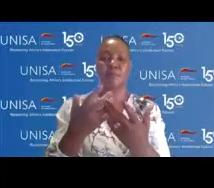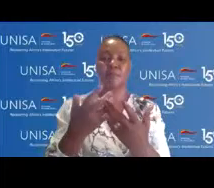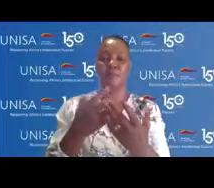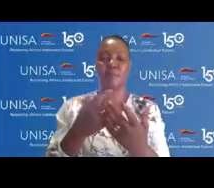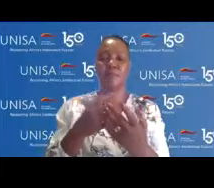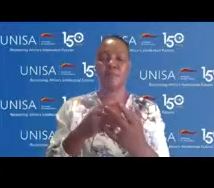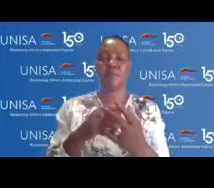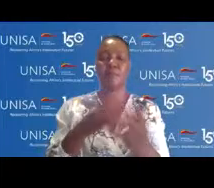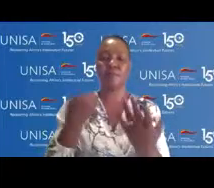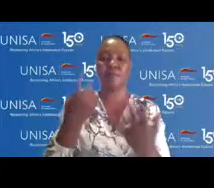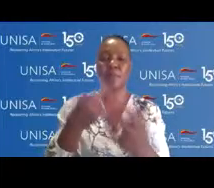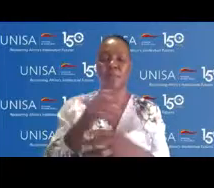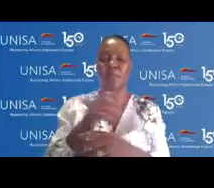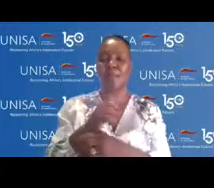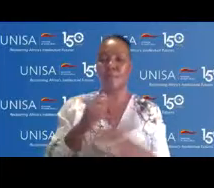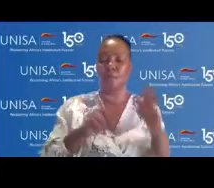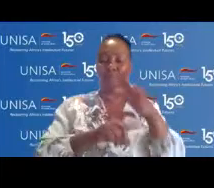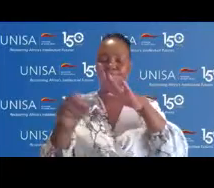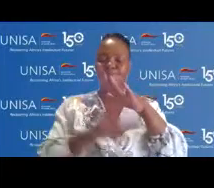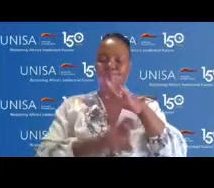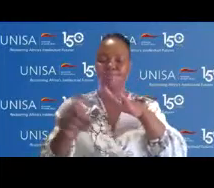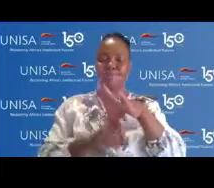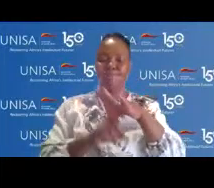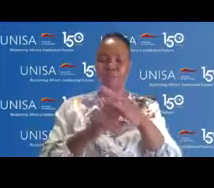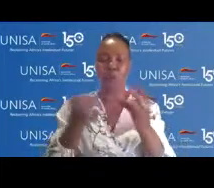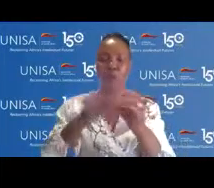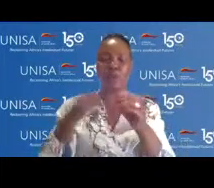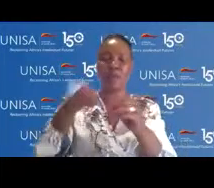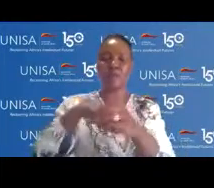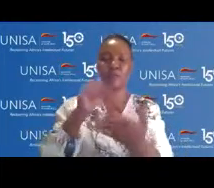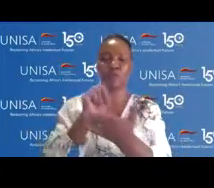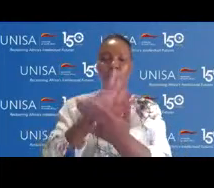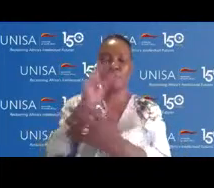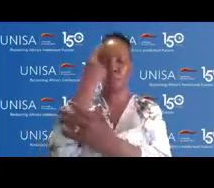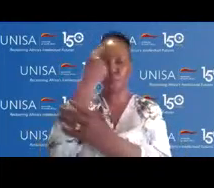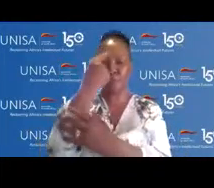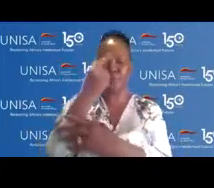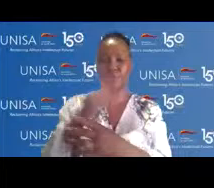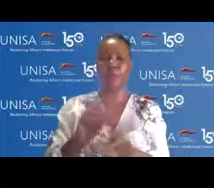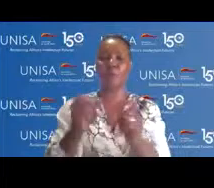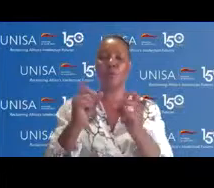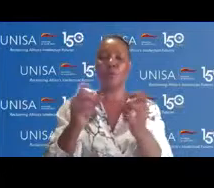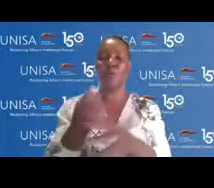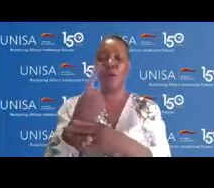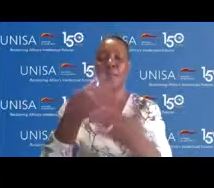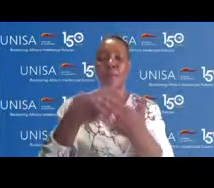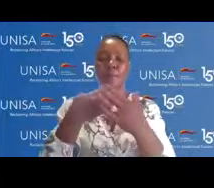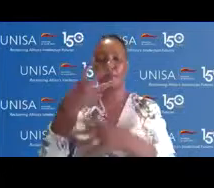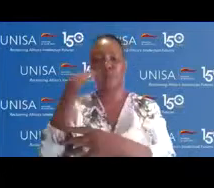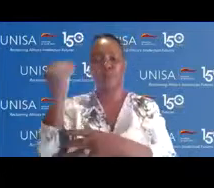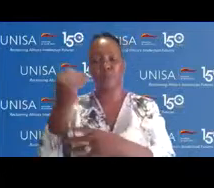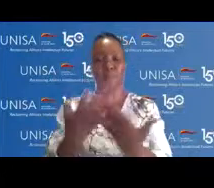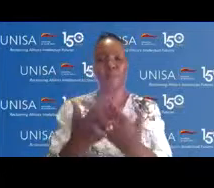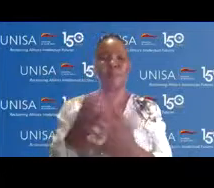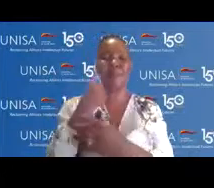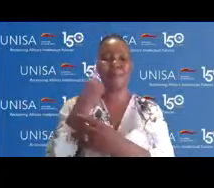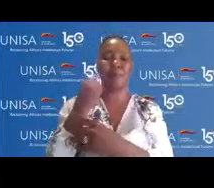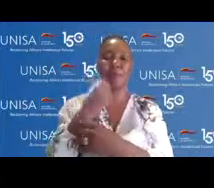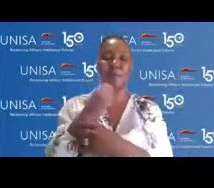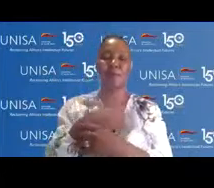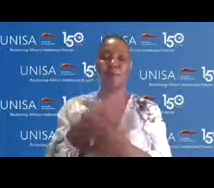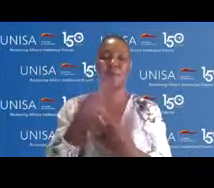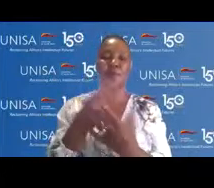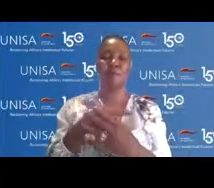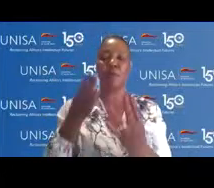can quickly join us at 12 o'clock, which is coming up. Just a quick one before you go. Is it now easy to navigate the Adolf